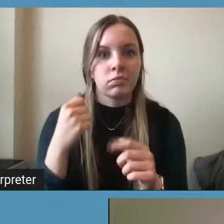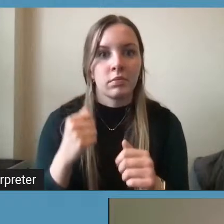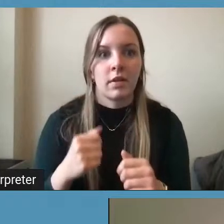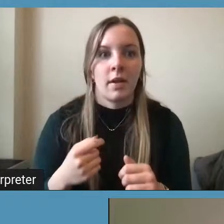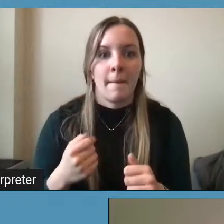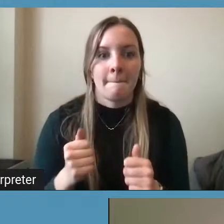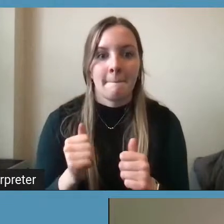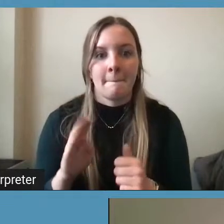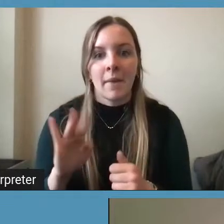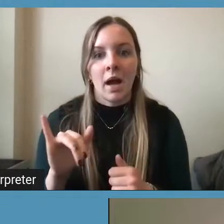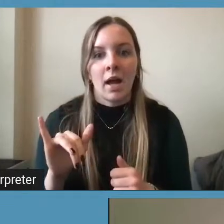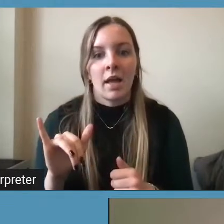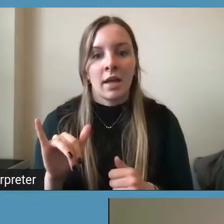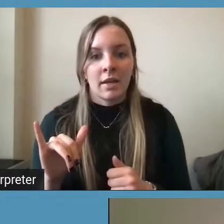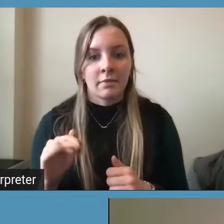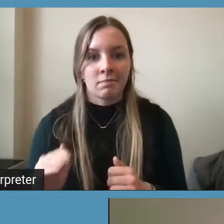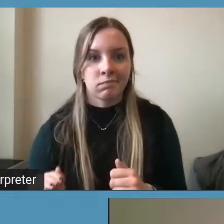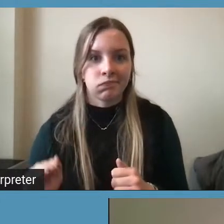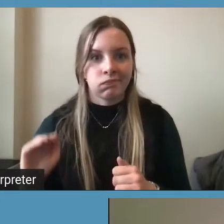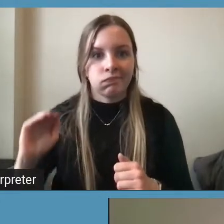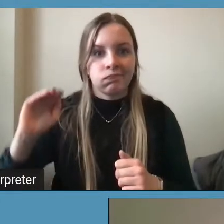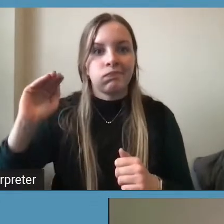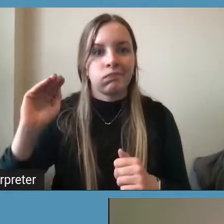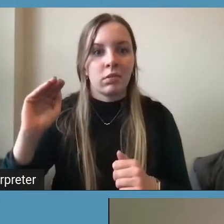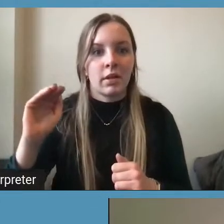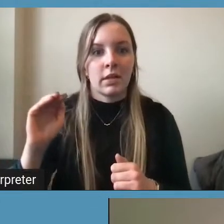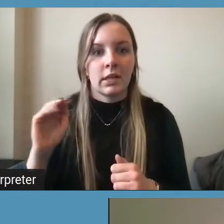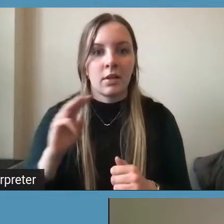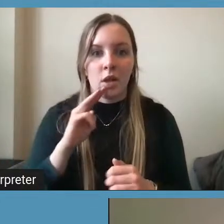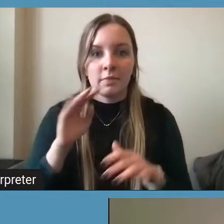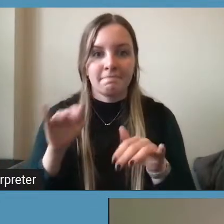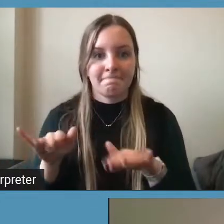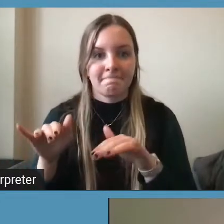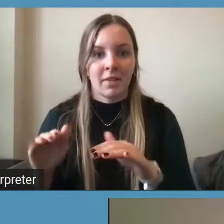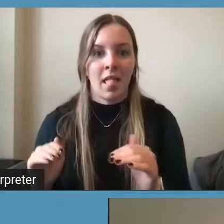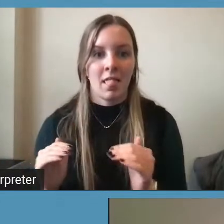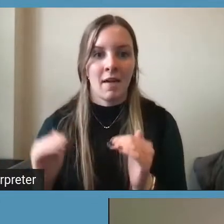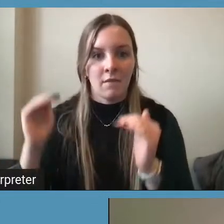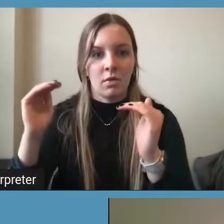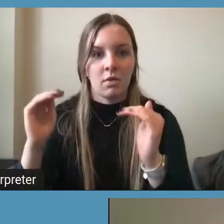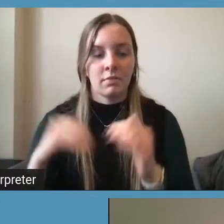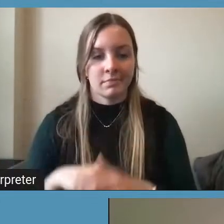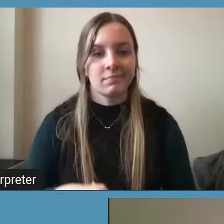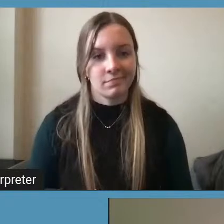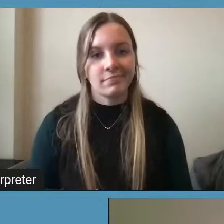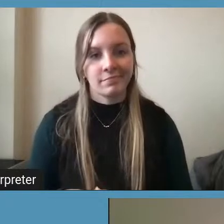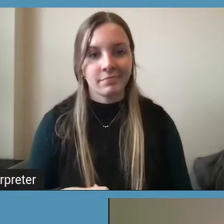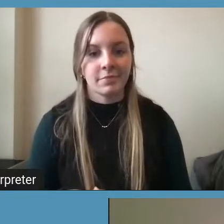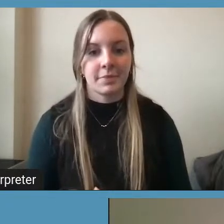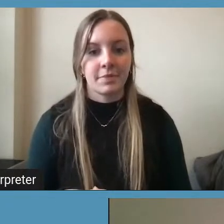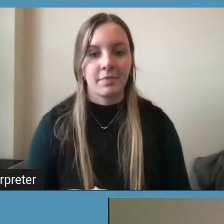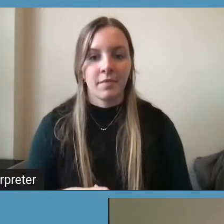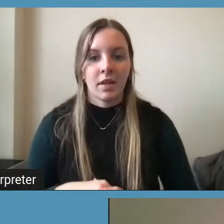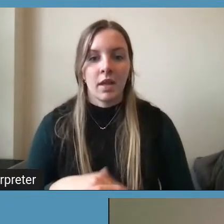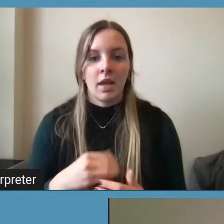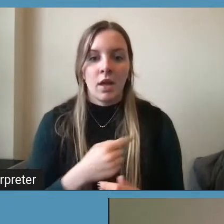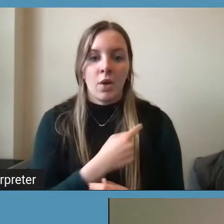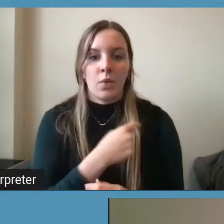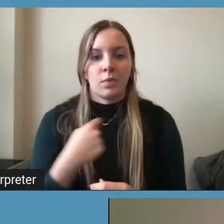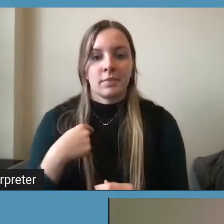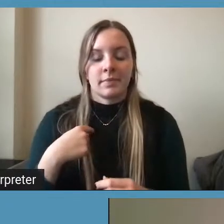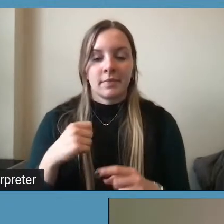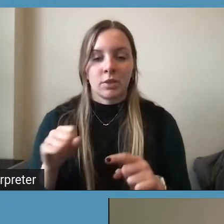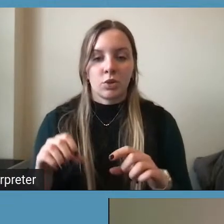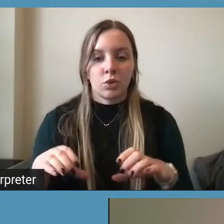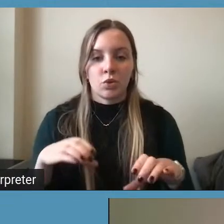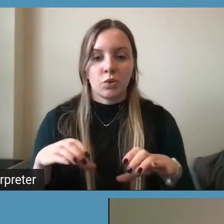this program is to buy some equipment for them and do 2 trainings plus online